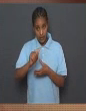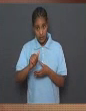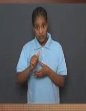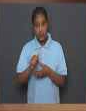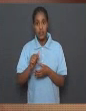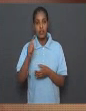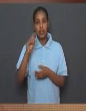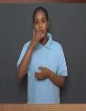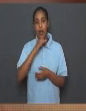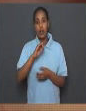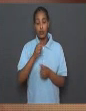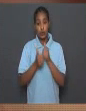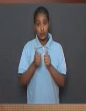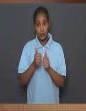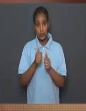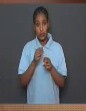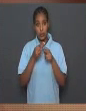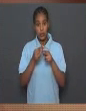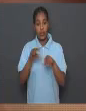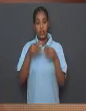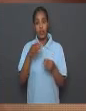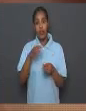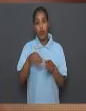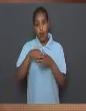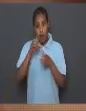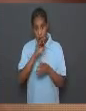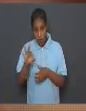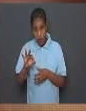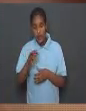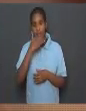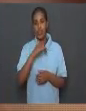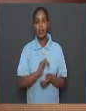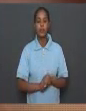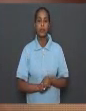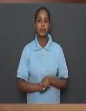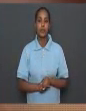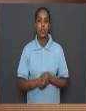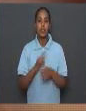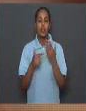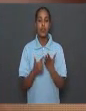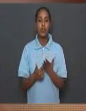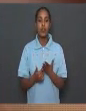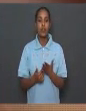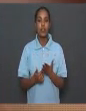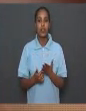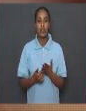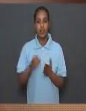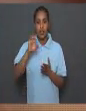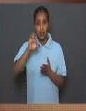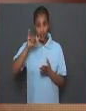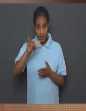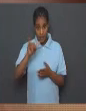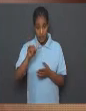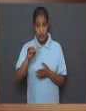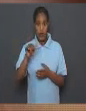thermally, which means that it is given off as heat. Therefore, the entropy